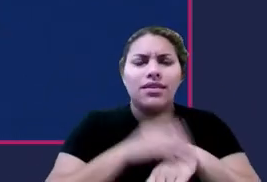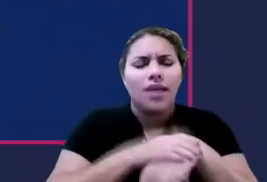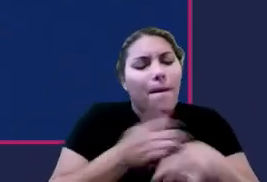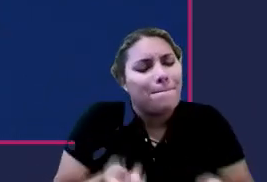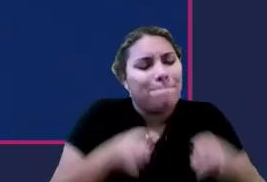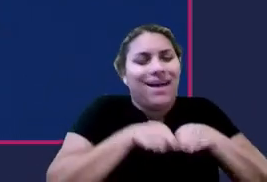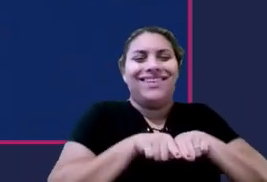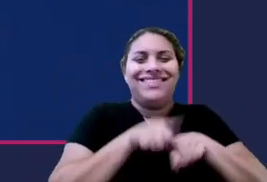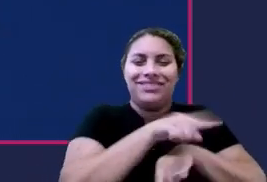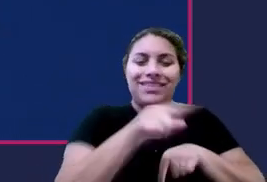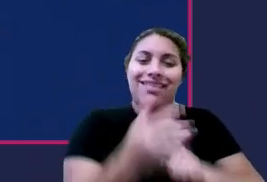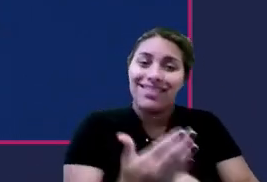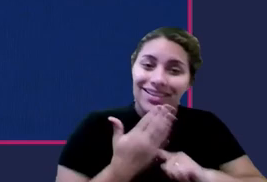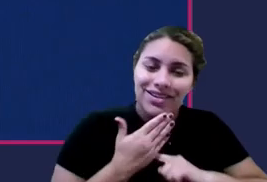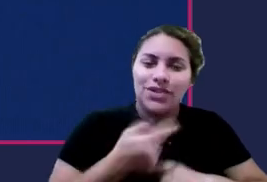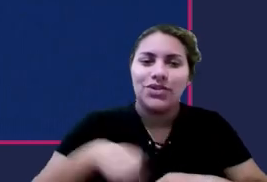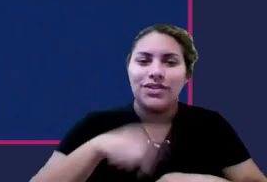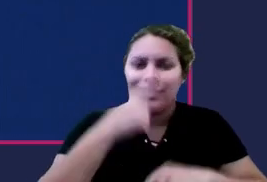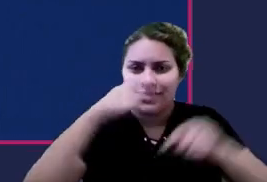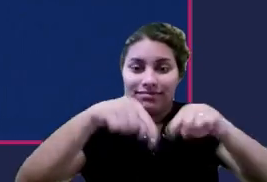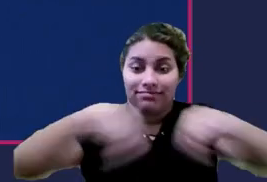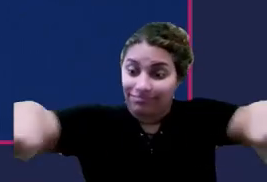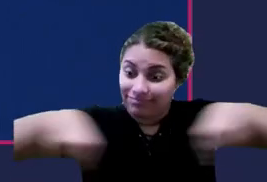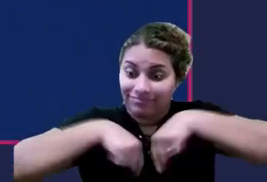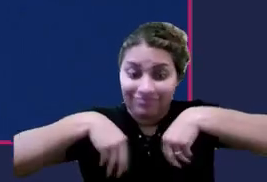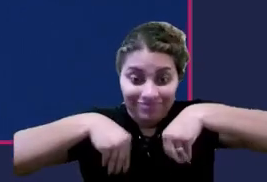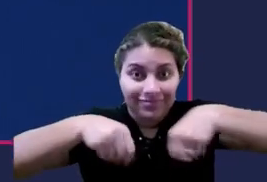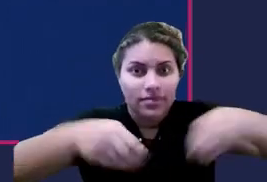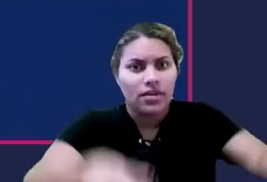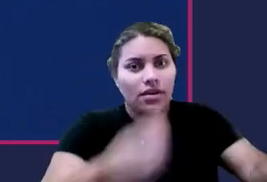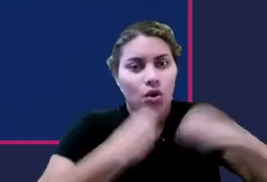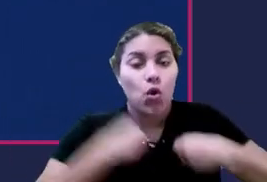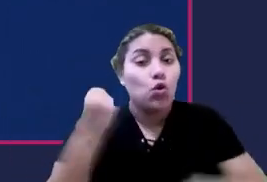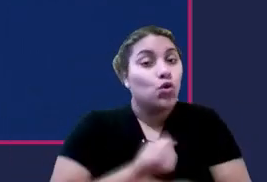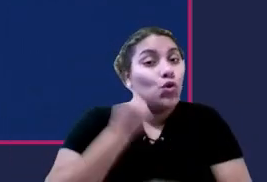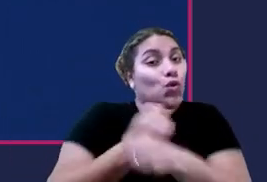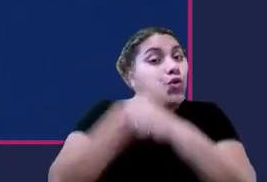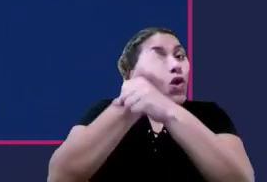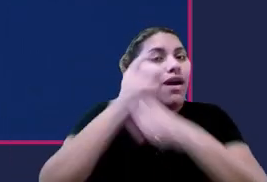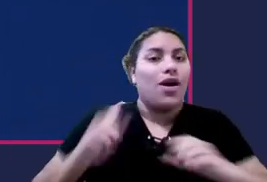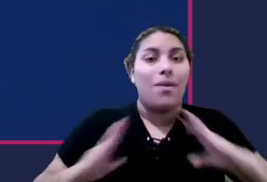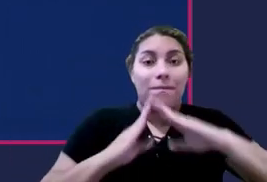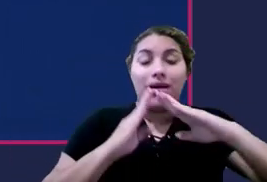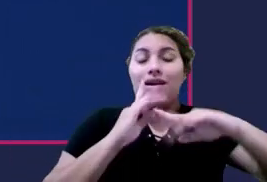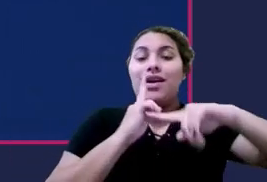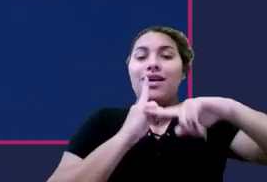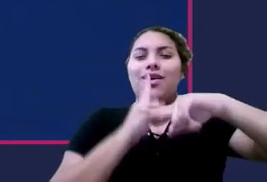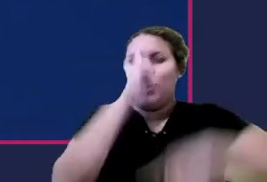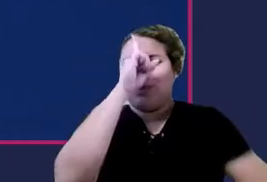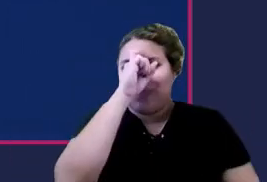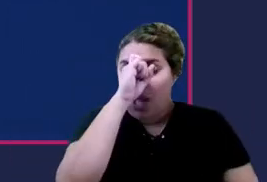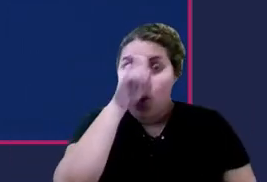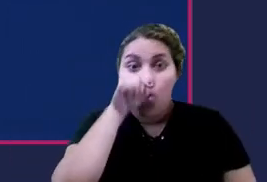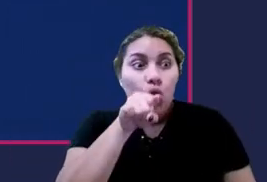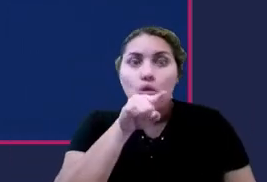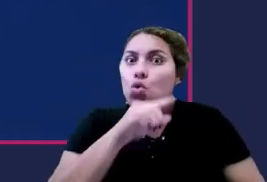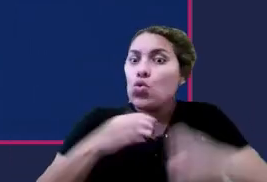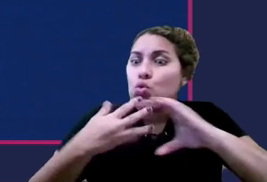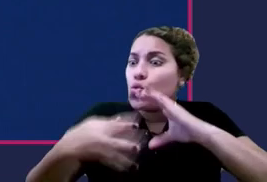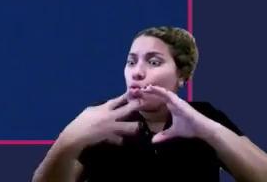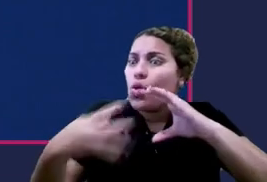partners, and we came to us to build the first